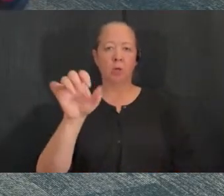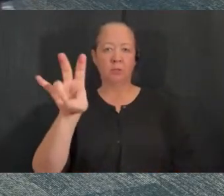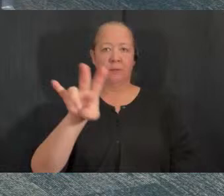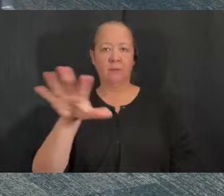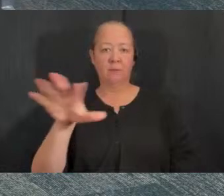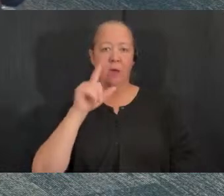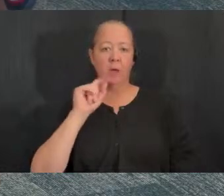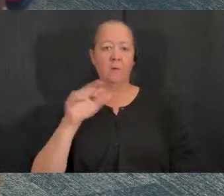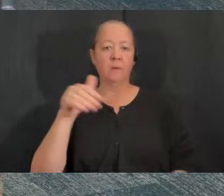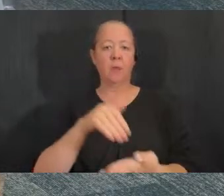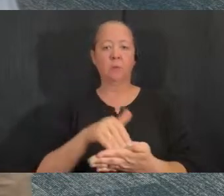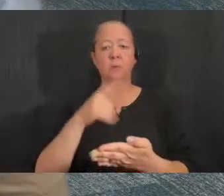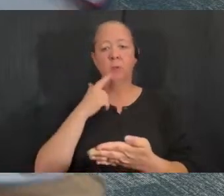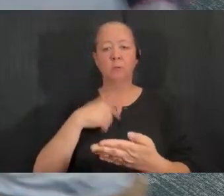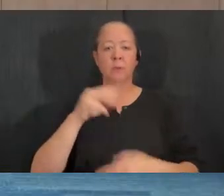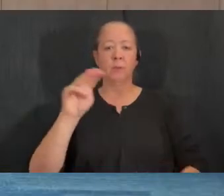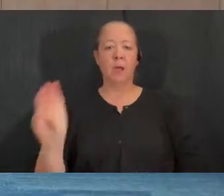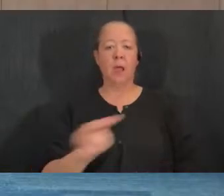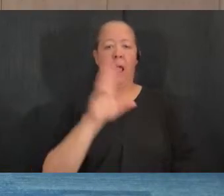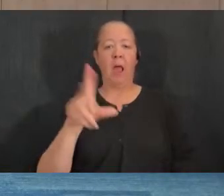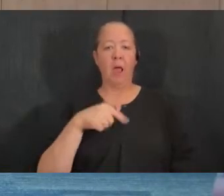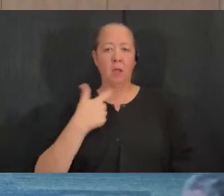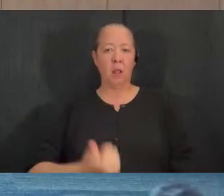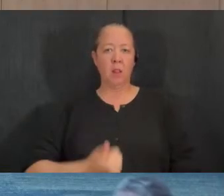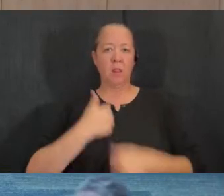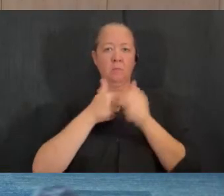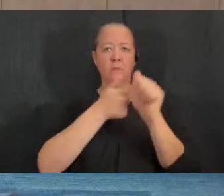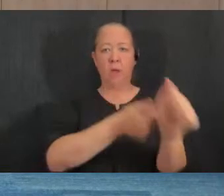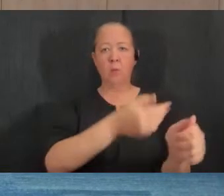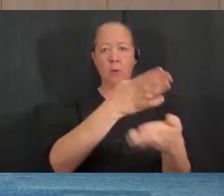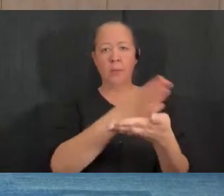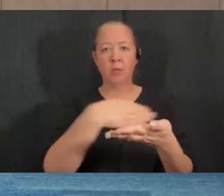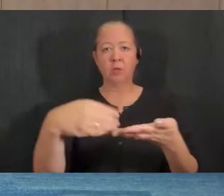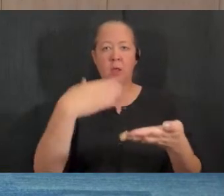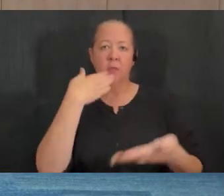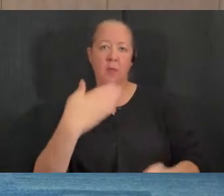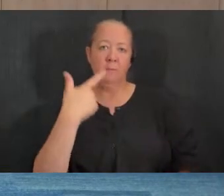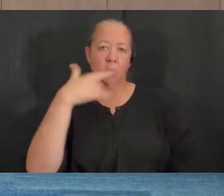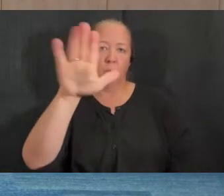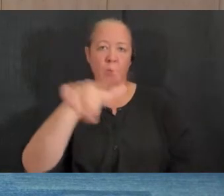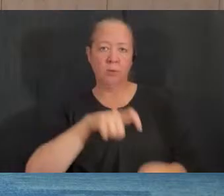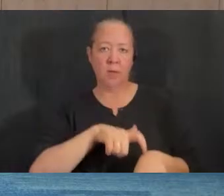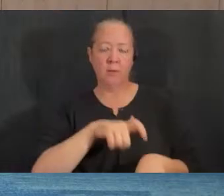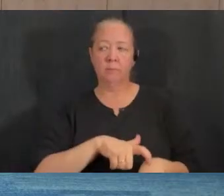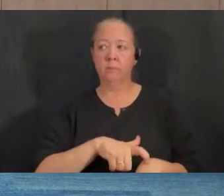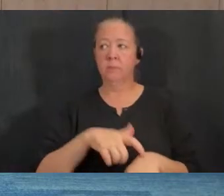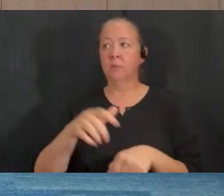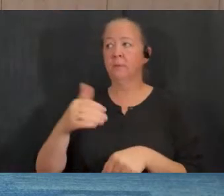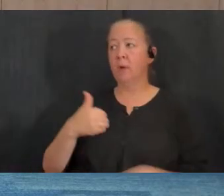budget. Thank you for your time. Is there any other public input on the ACE hardware?